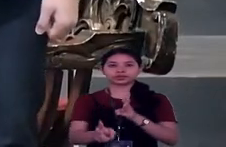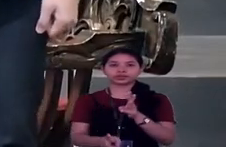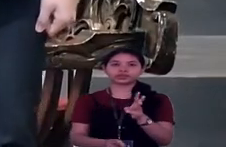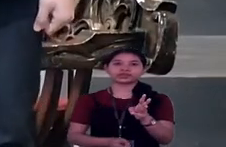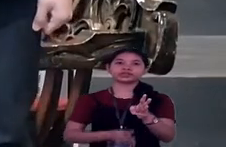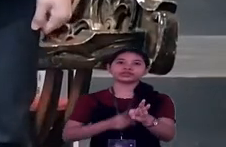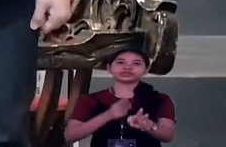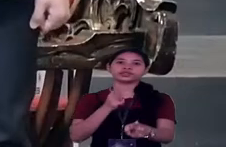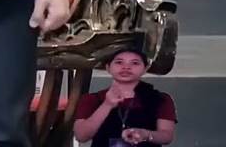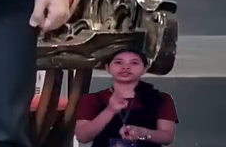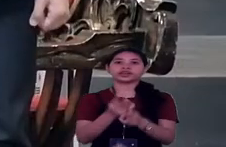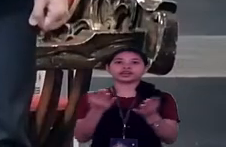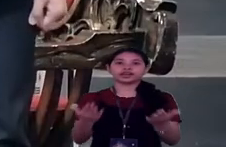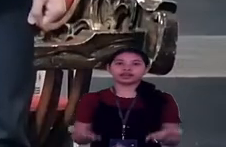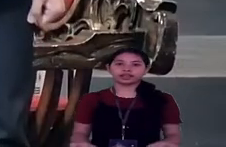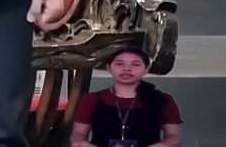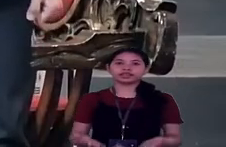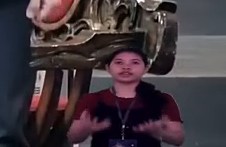dying